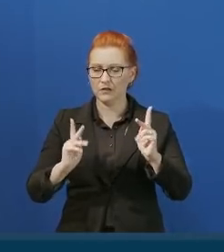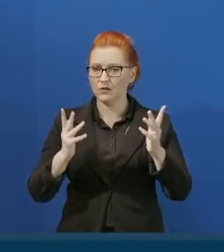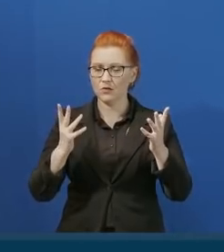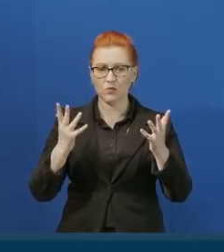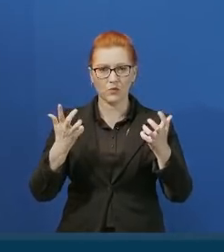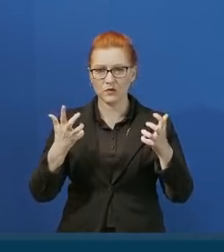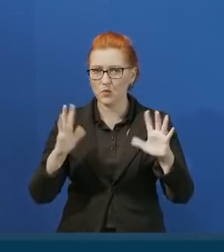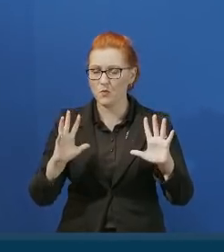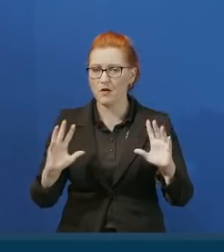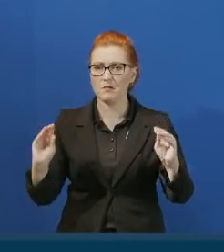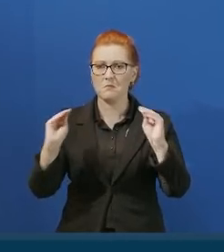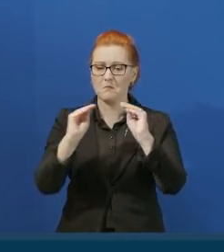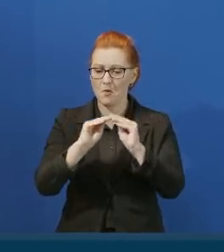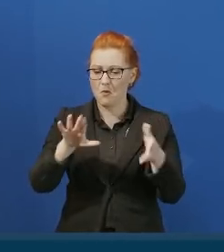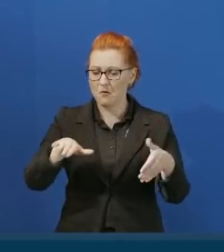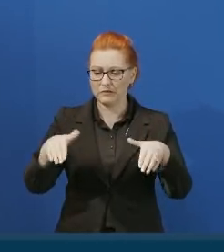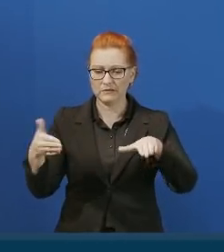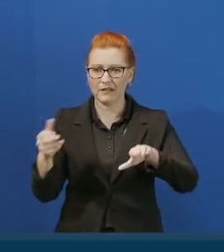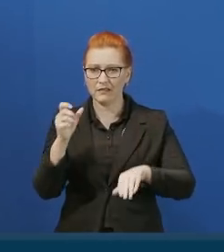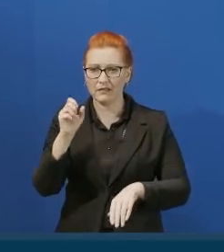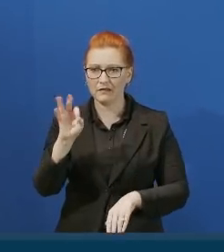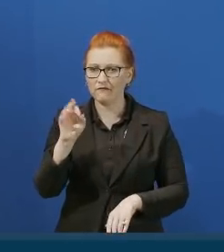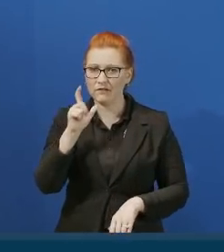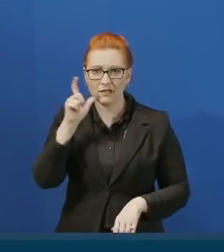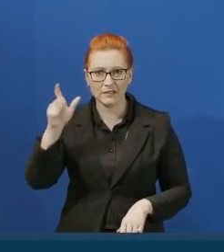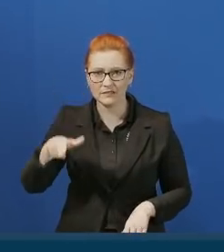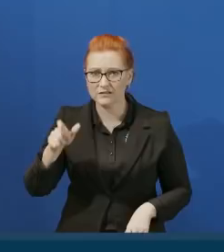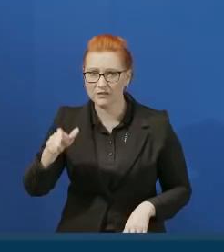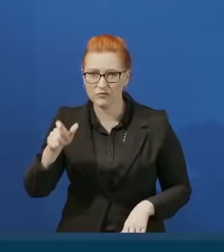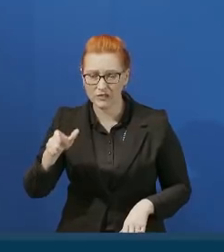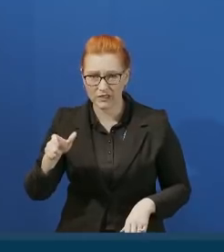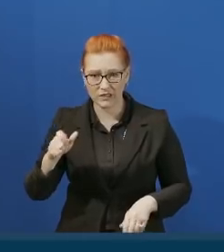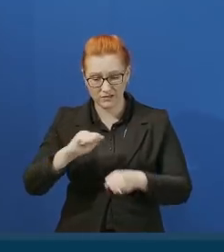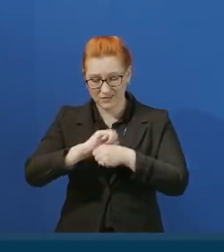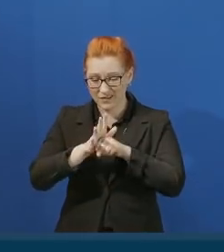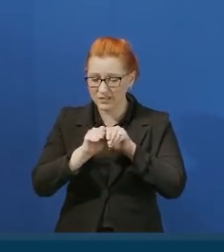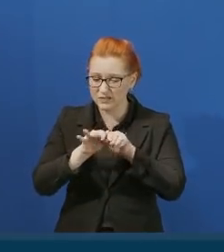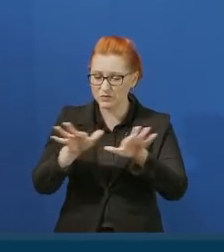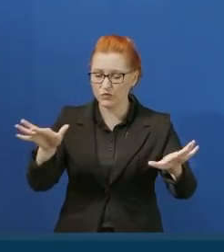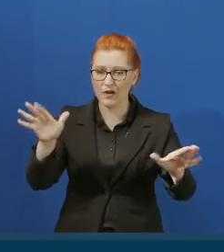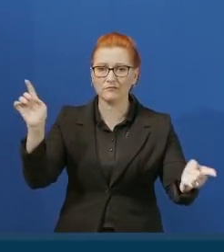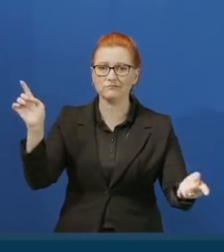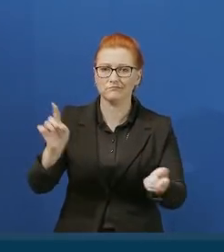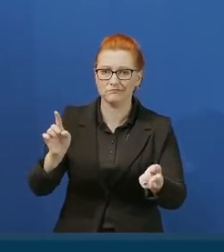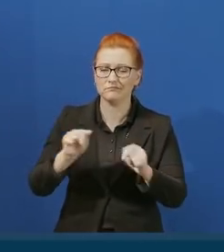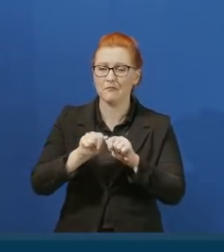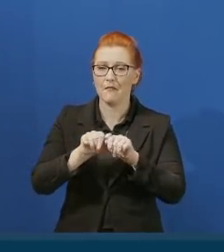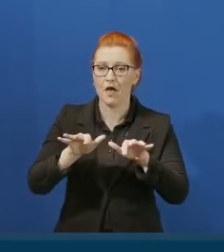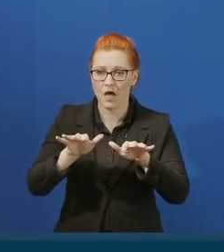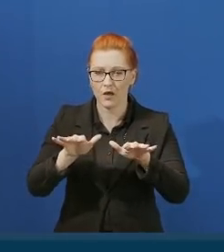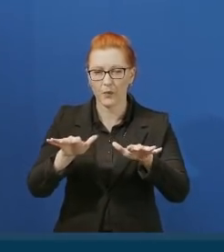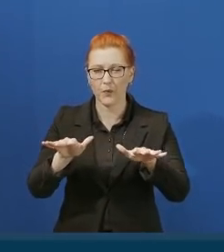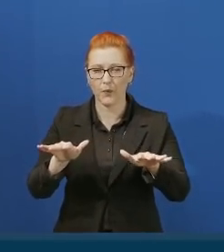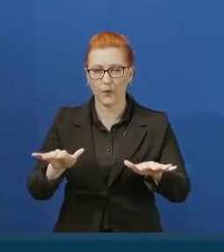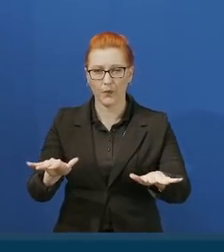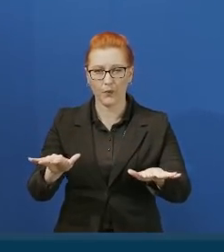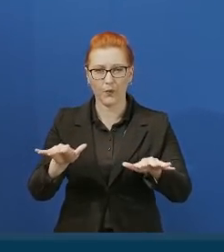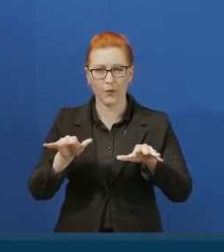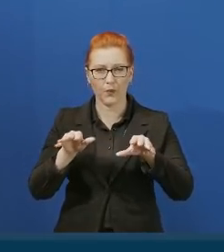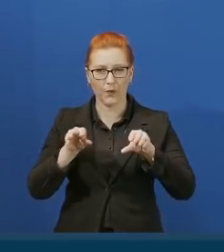that are happening in our state, and to slow this spread. So let me give you the